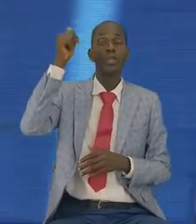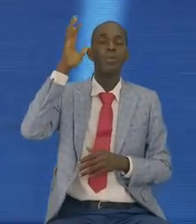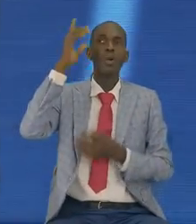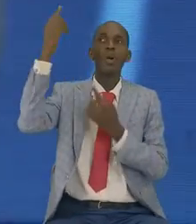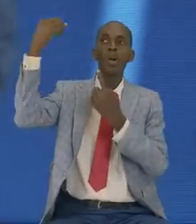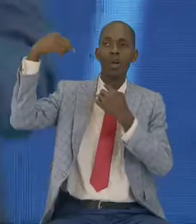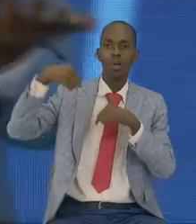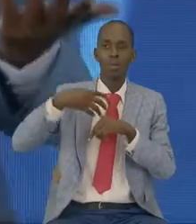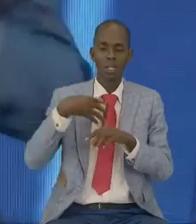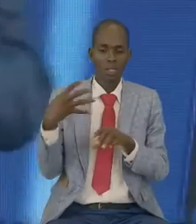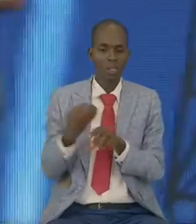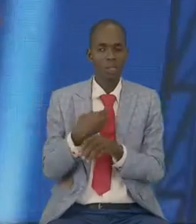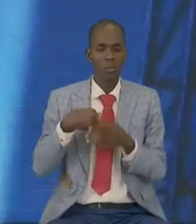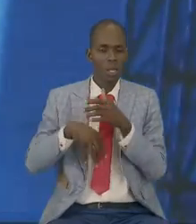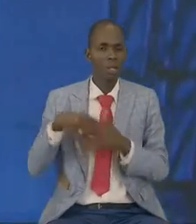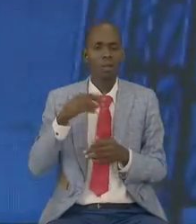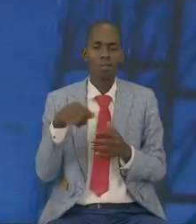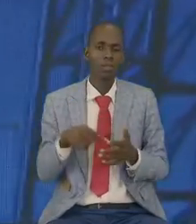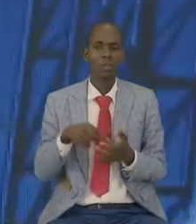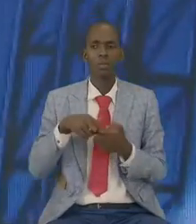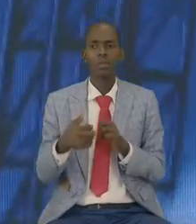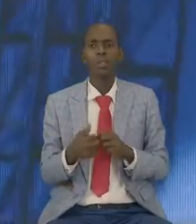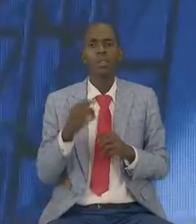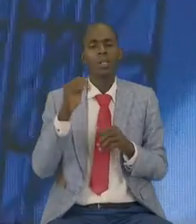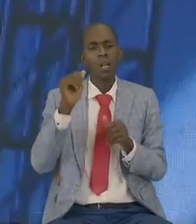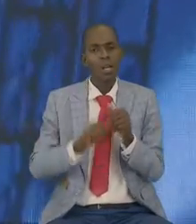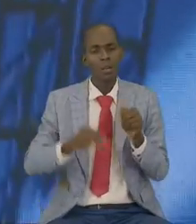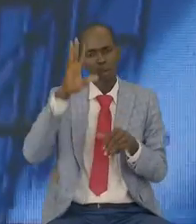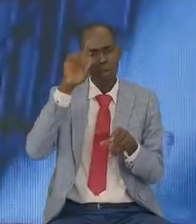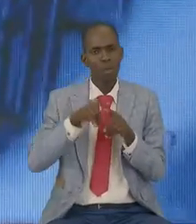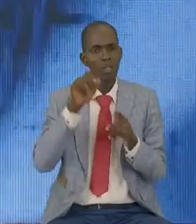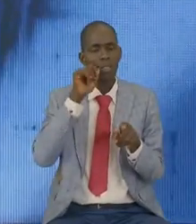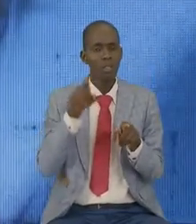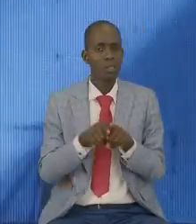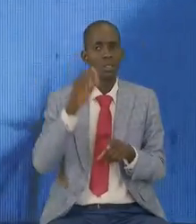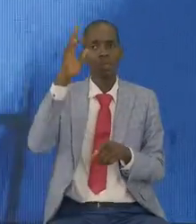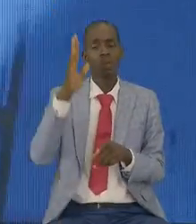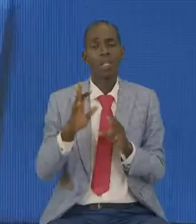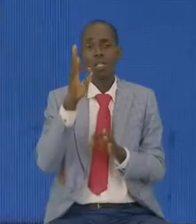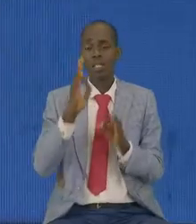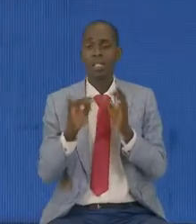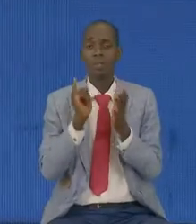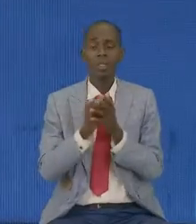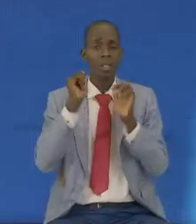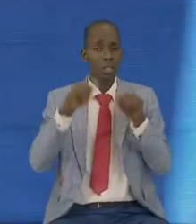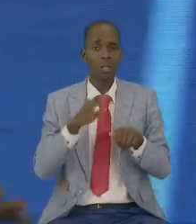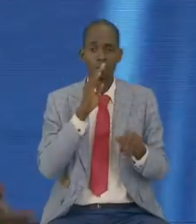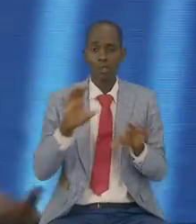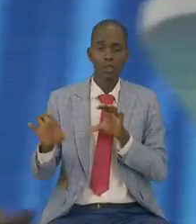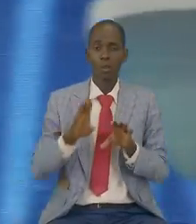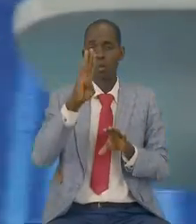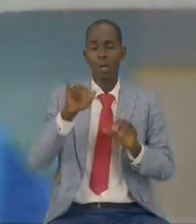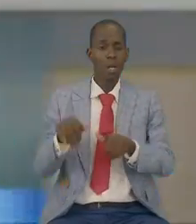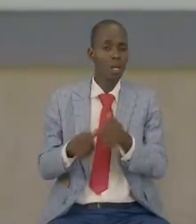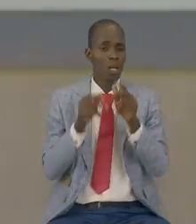get me out of this, my brother, my sister, fellow minister. If that could be done by another person, and if they